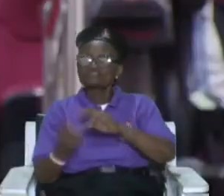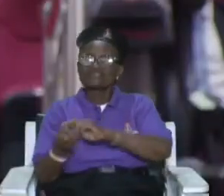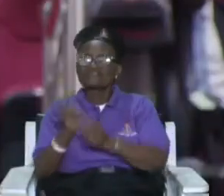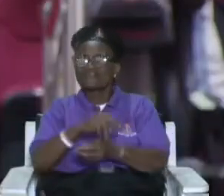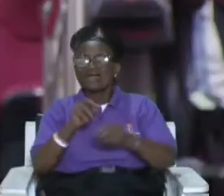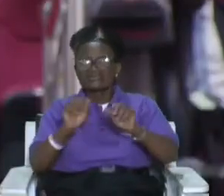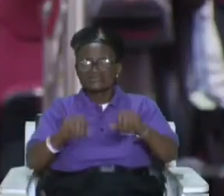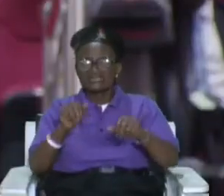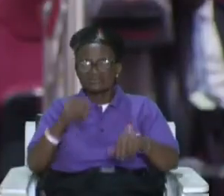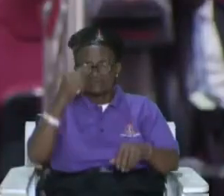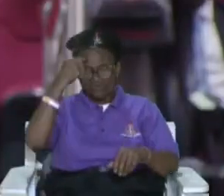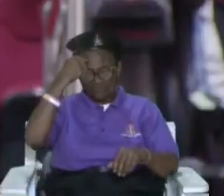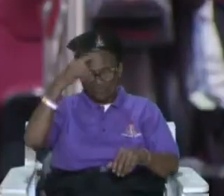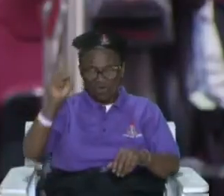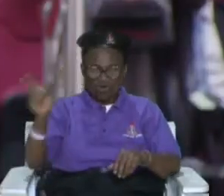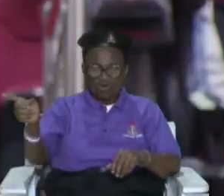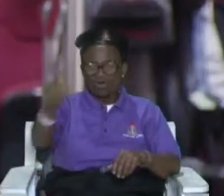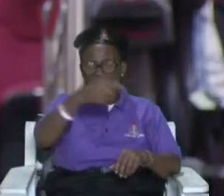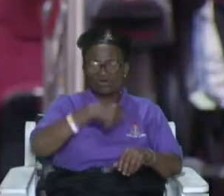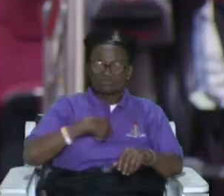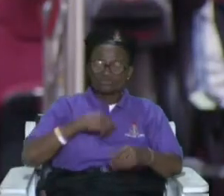And not only did